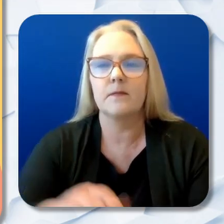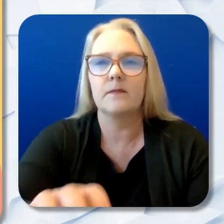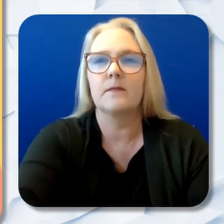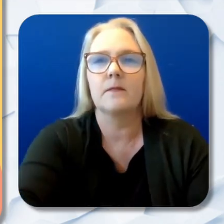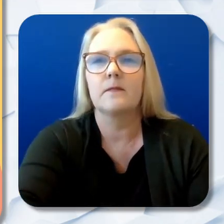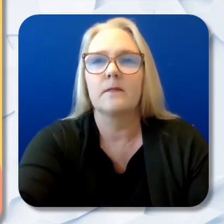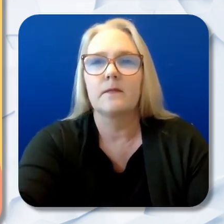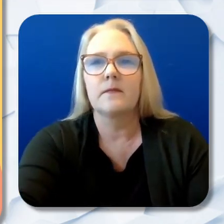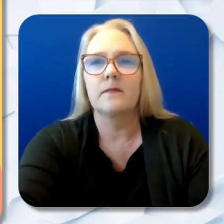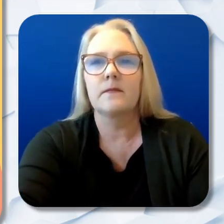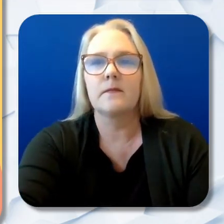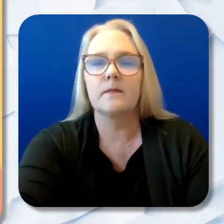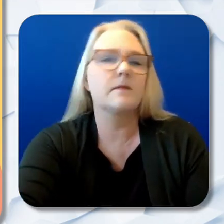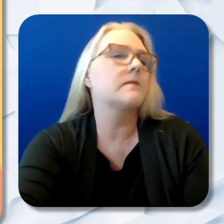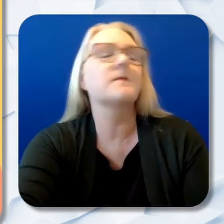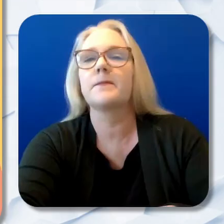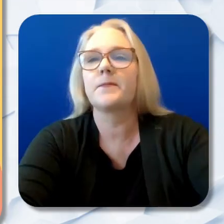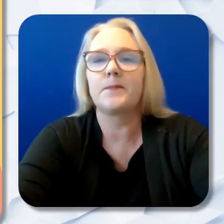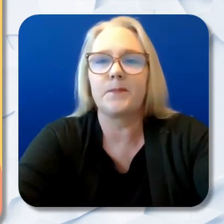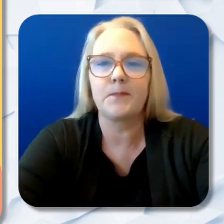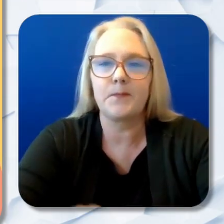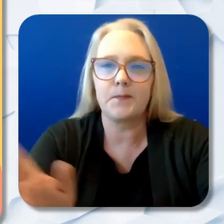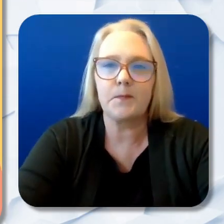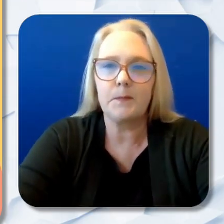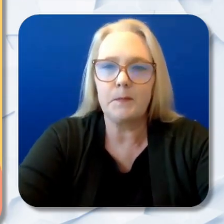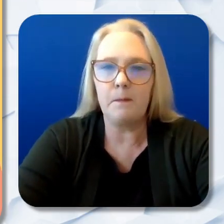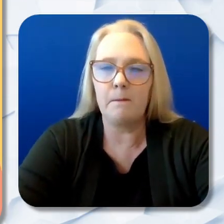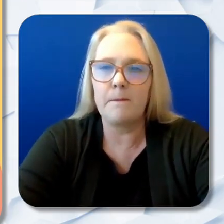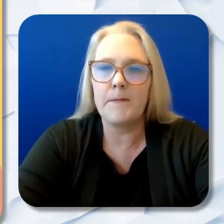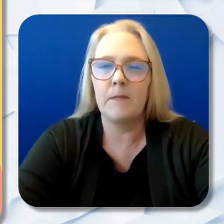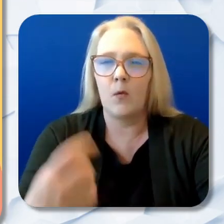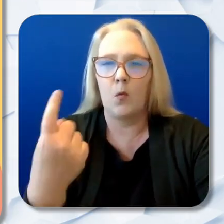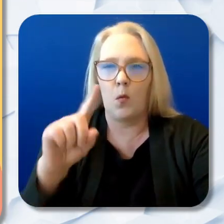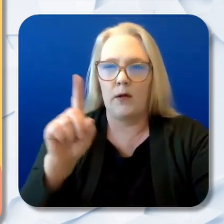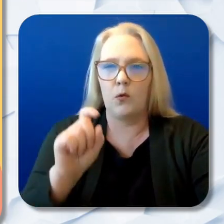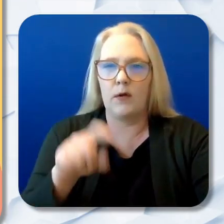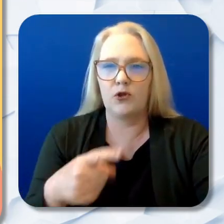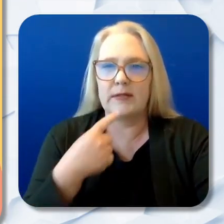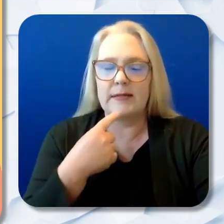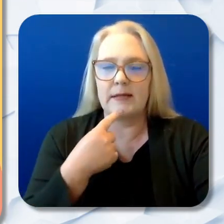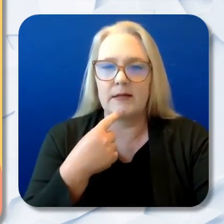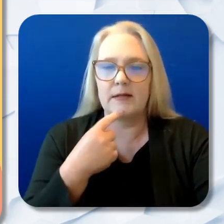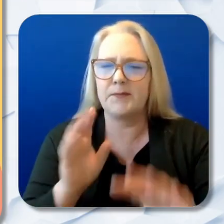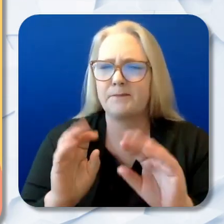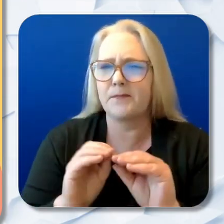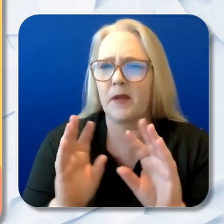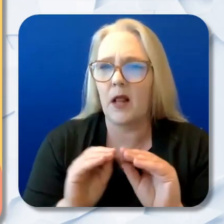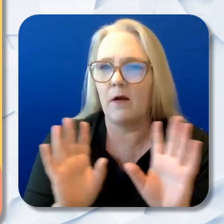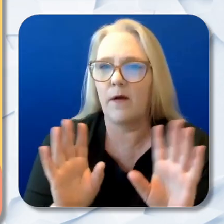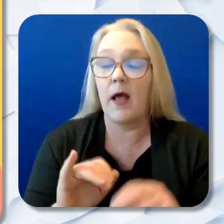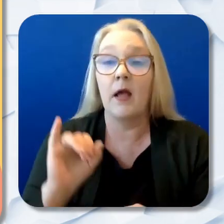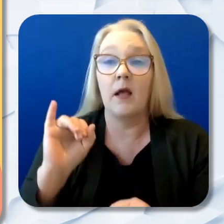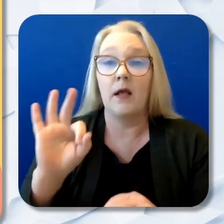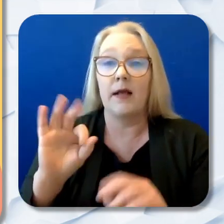All right, so I see one question that says, to clarify, if